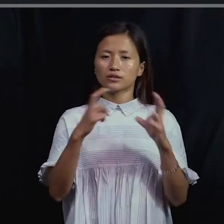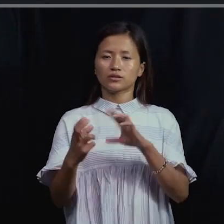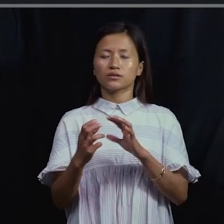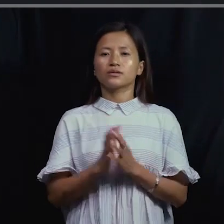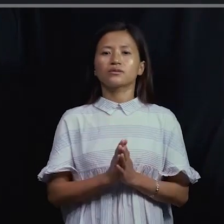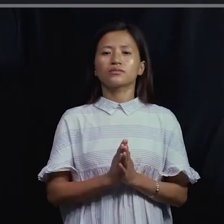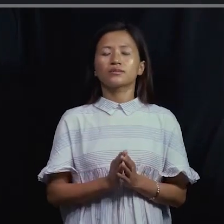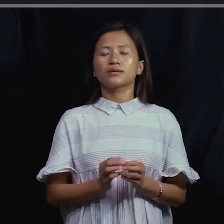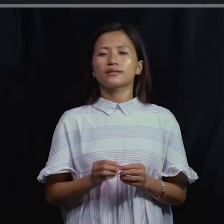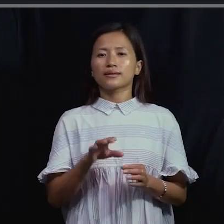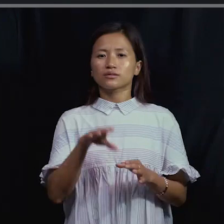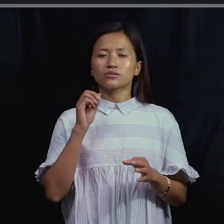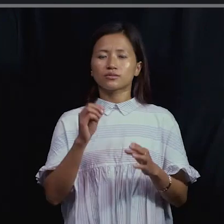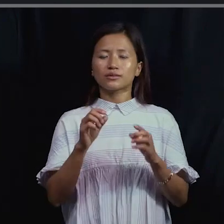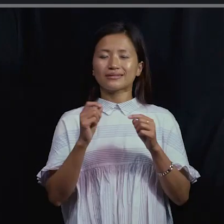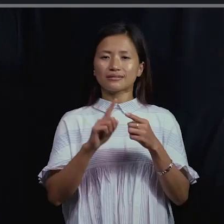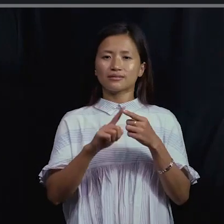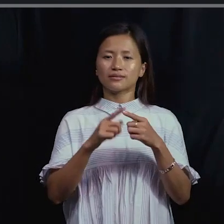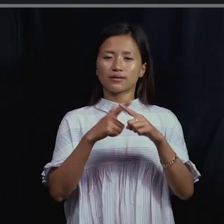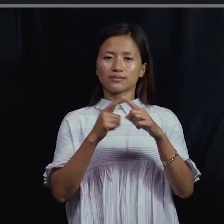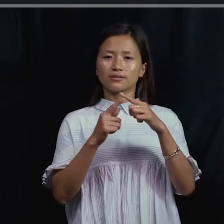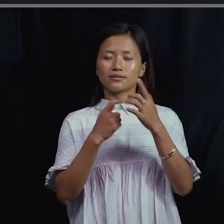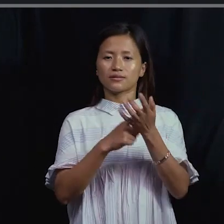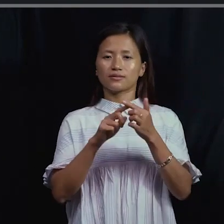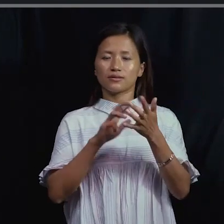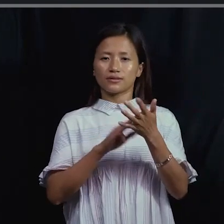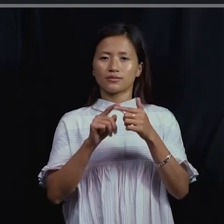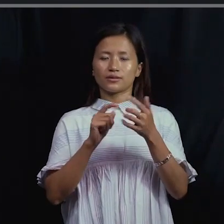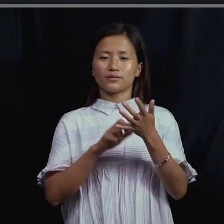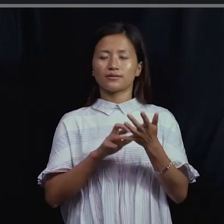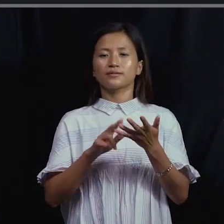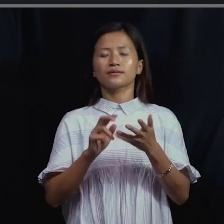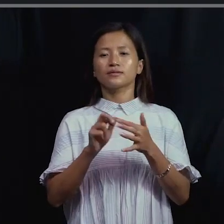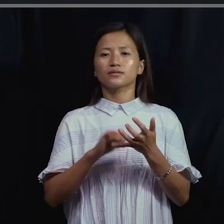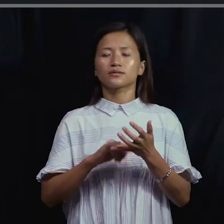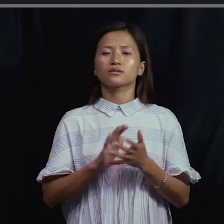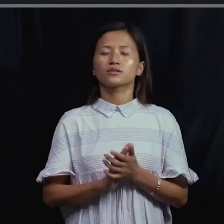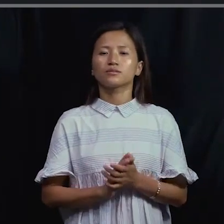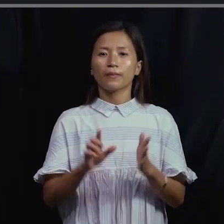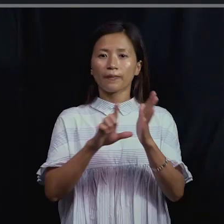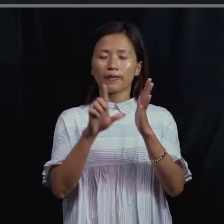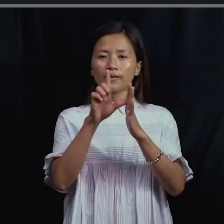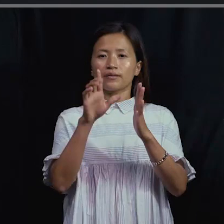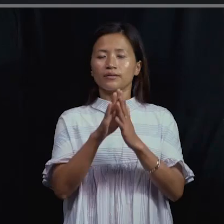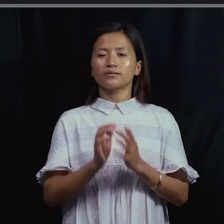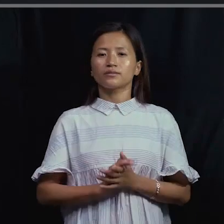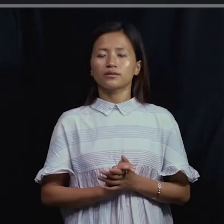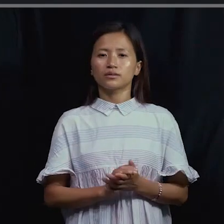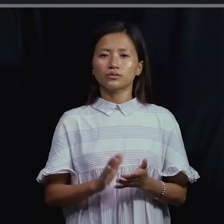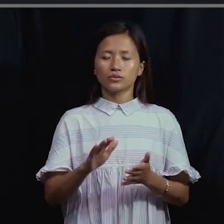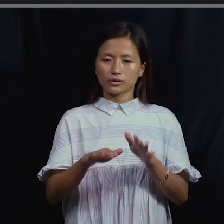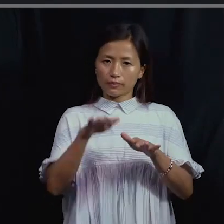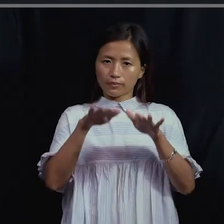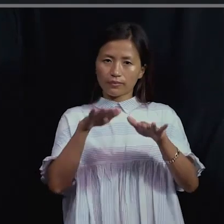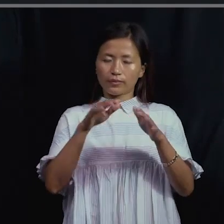the extreme level. But in all the changes, in all the developments that are going on, we should try to strike a